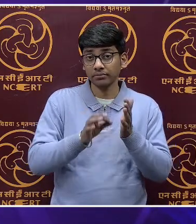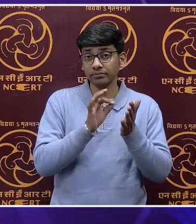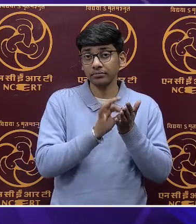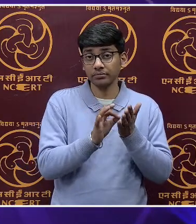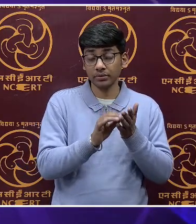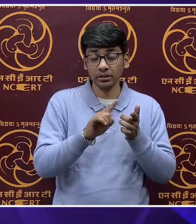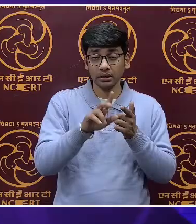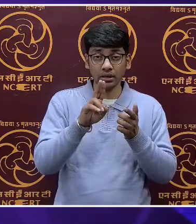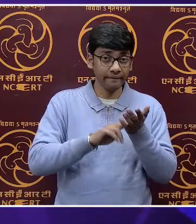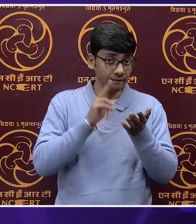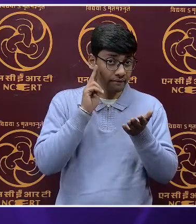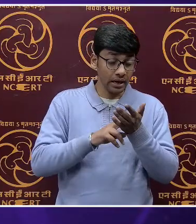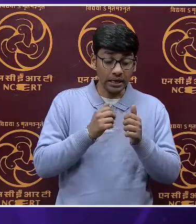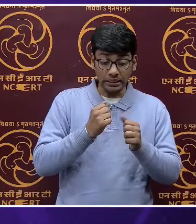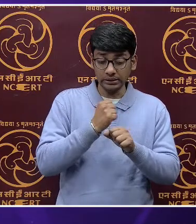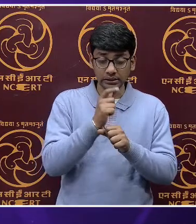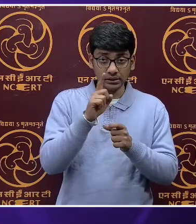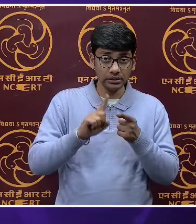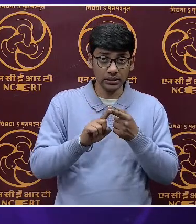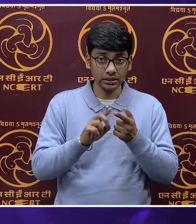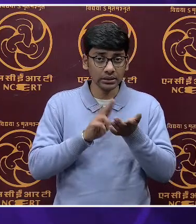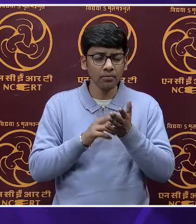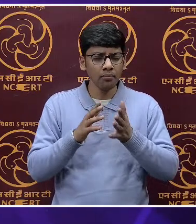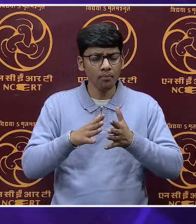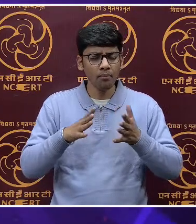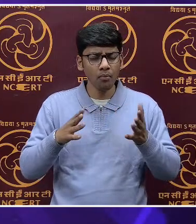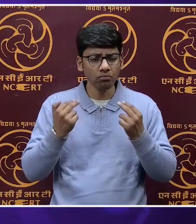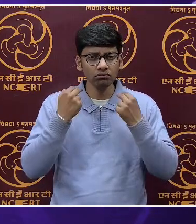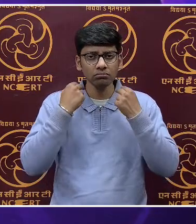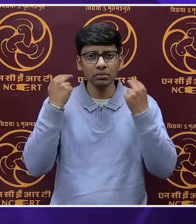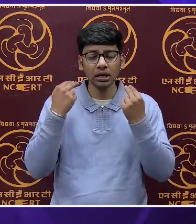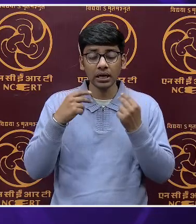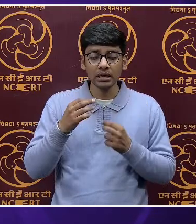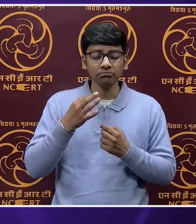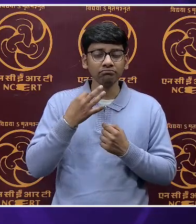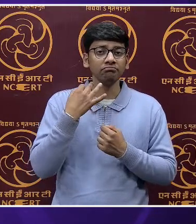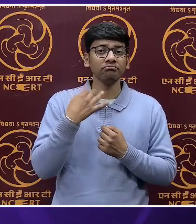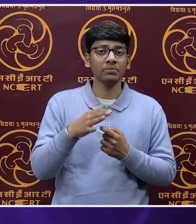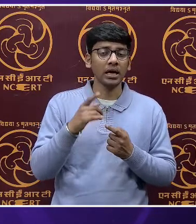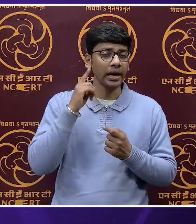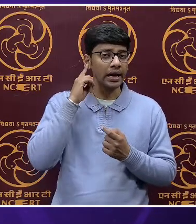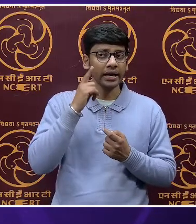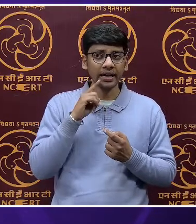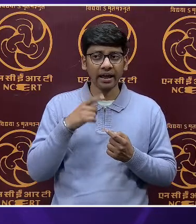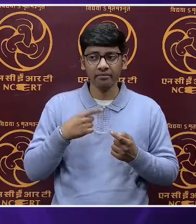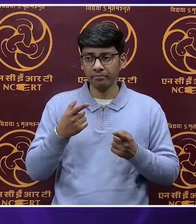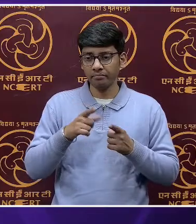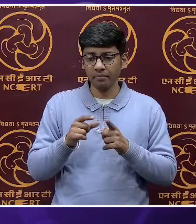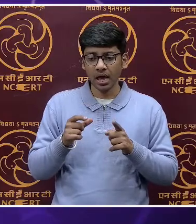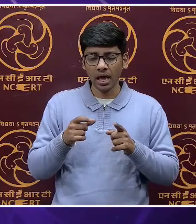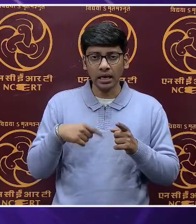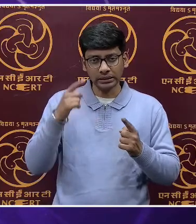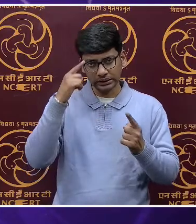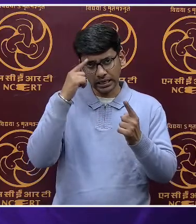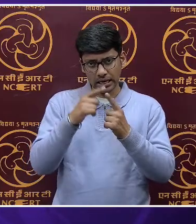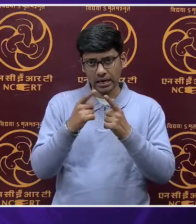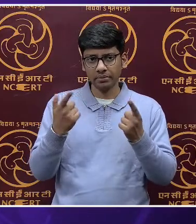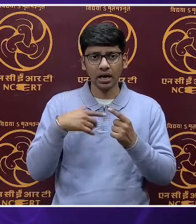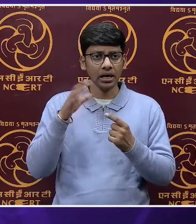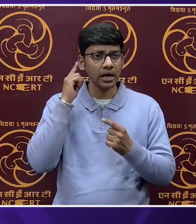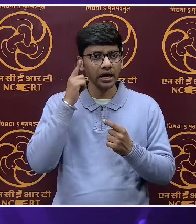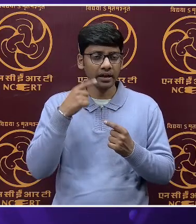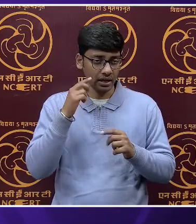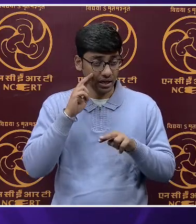Evelyn Glennie here is determined and persevering. She refused to let deafness decide her fate. Right? She